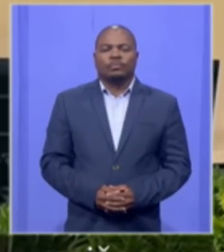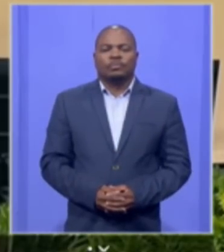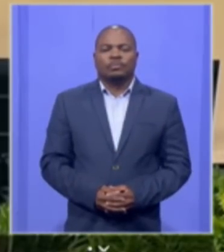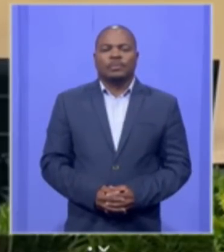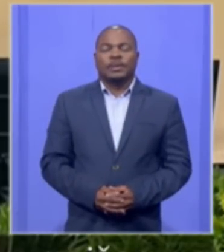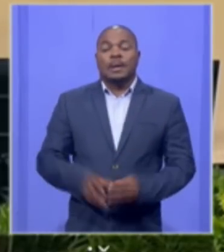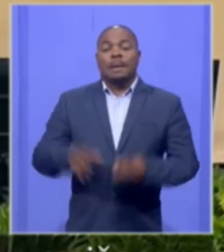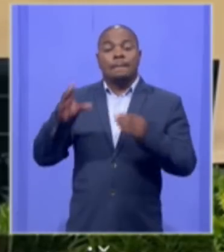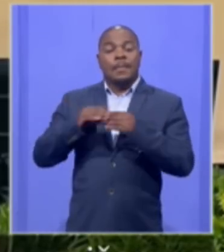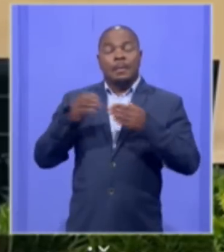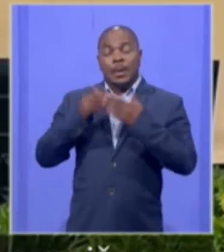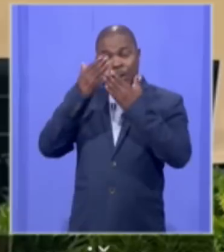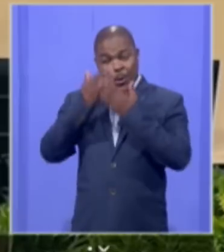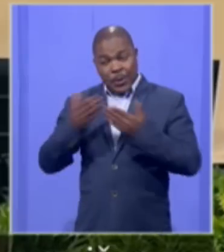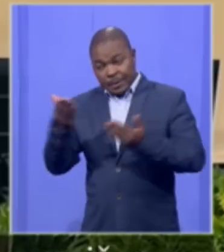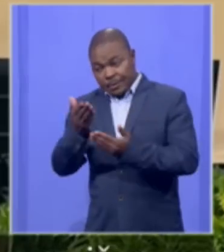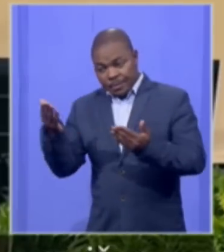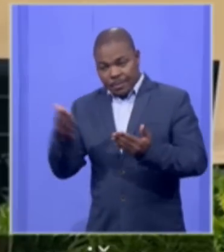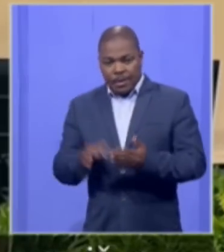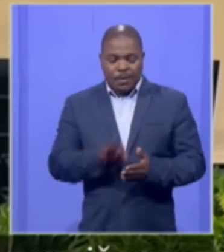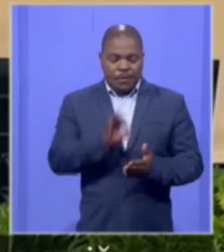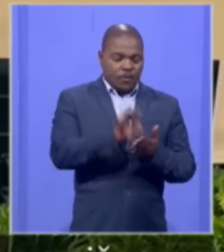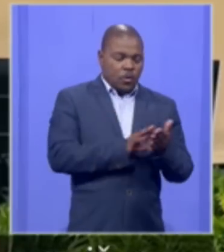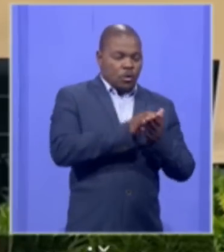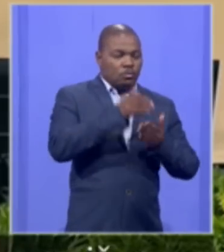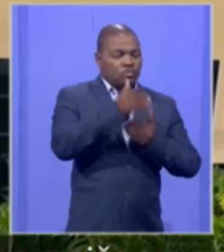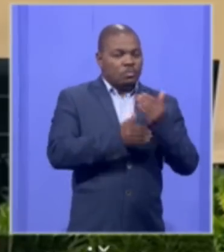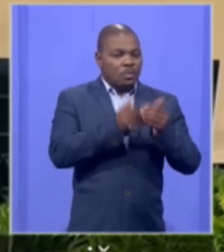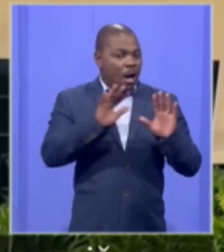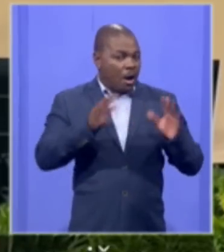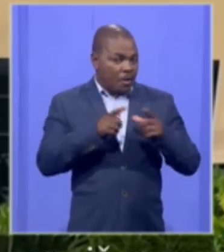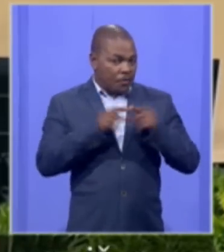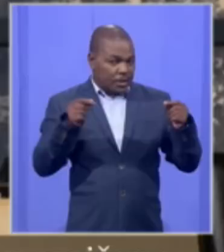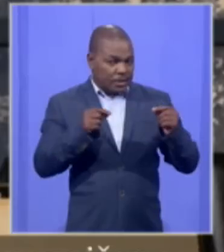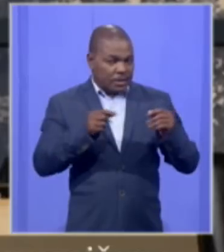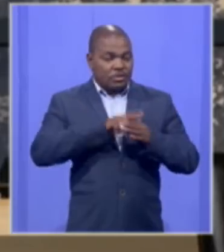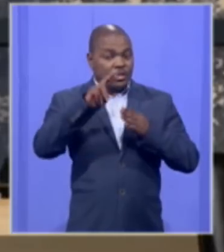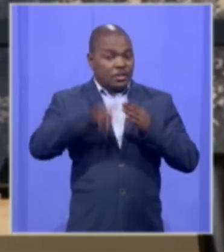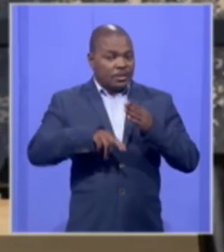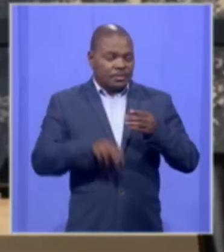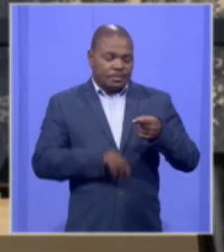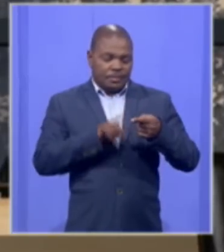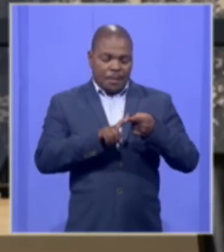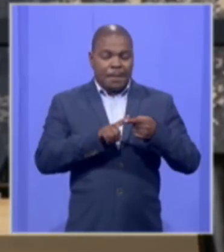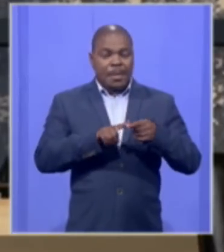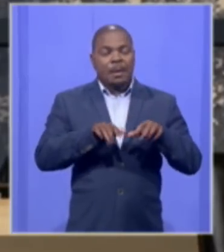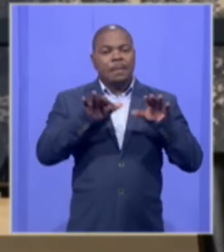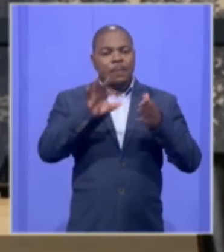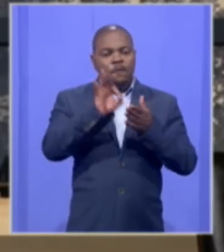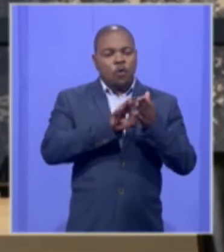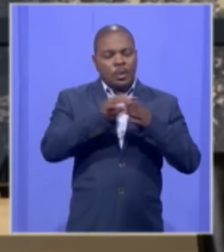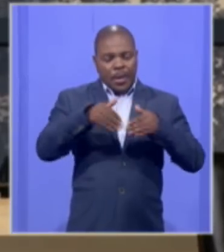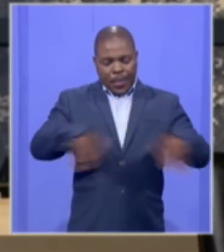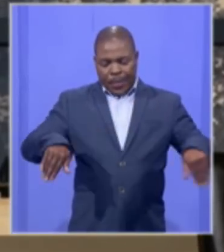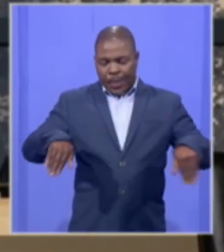Honourable members, the outcome of the division is as follows. There were no abstentions.